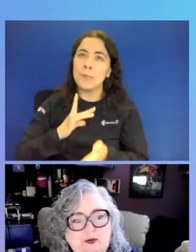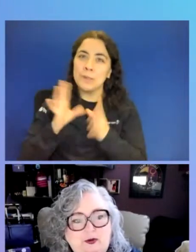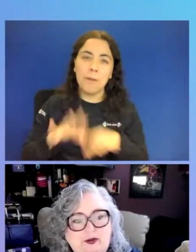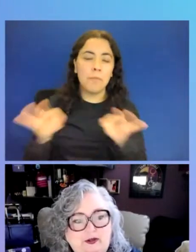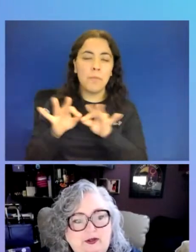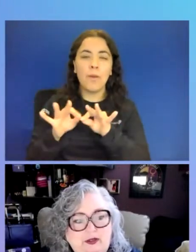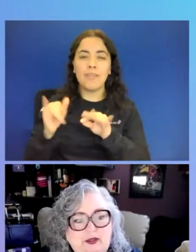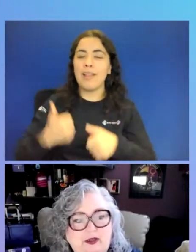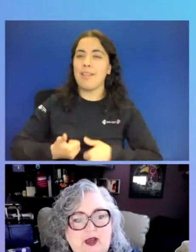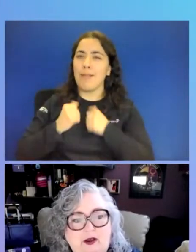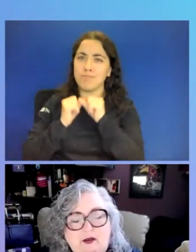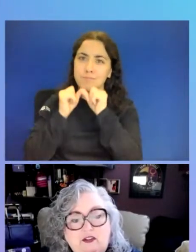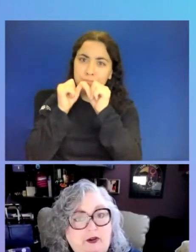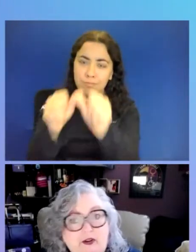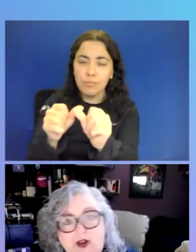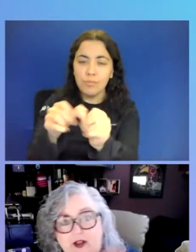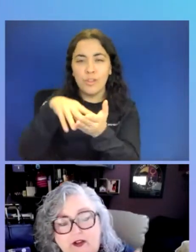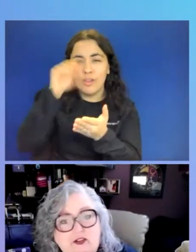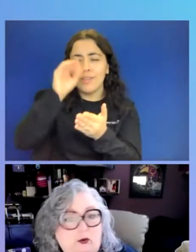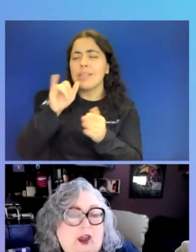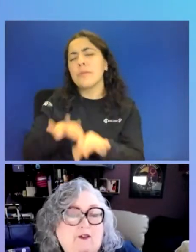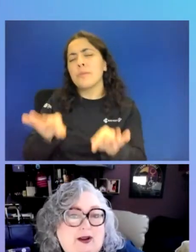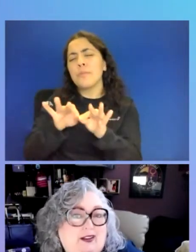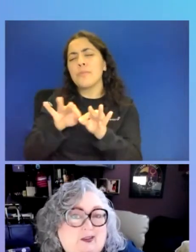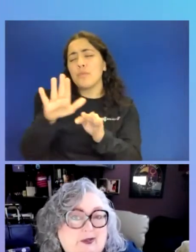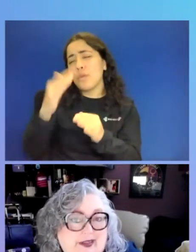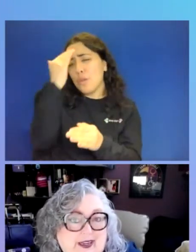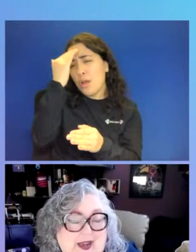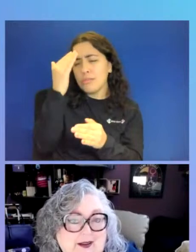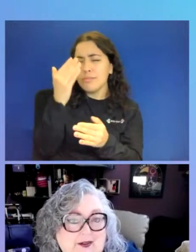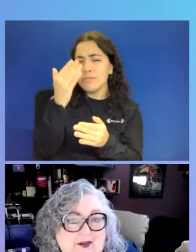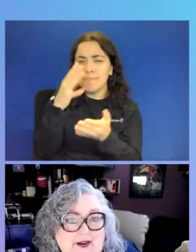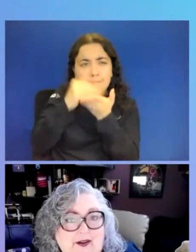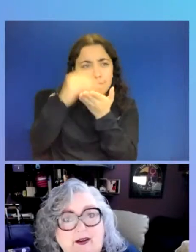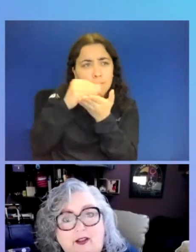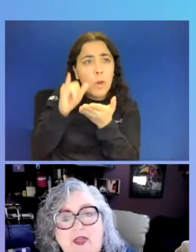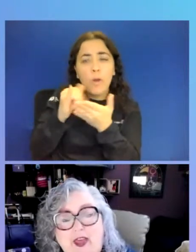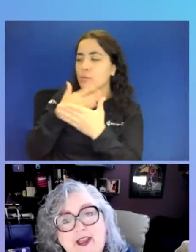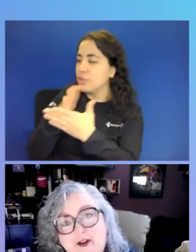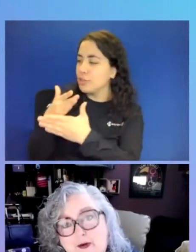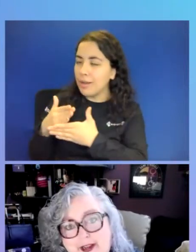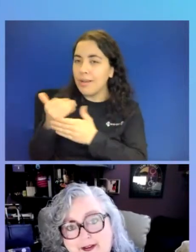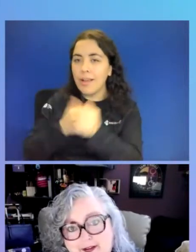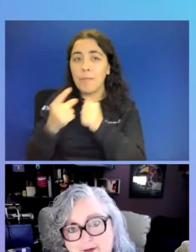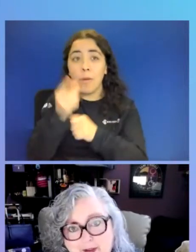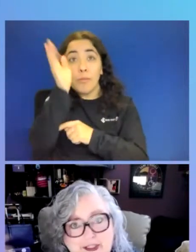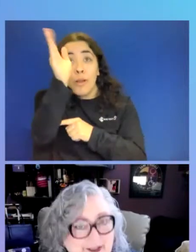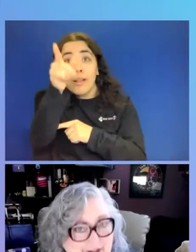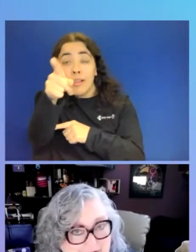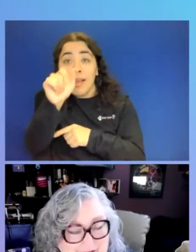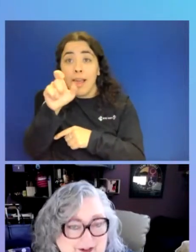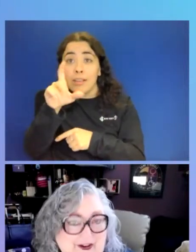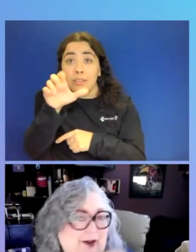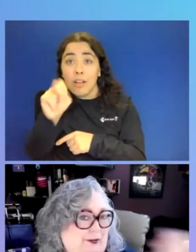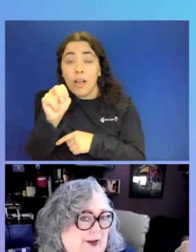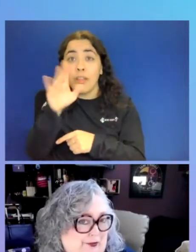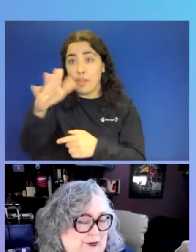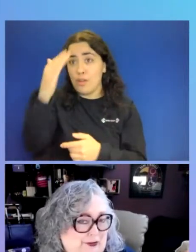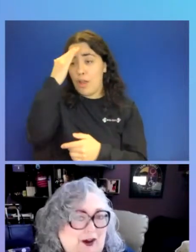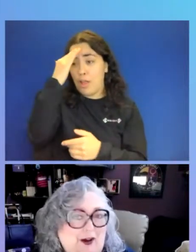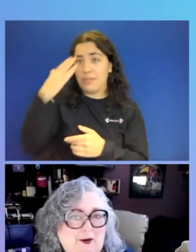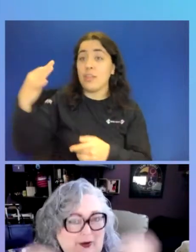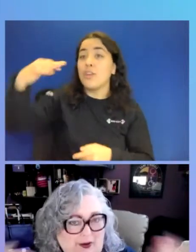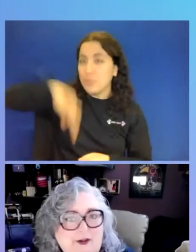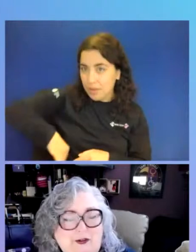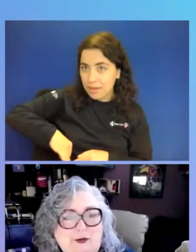learner is important. Sharing your knowledge. So everybody that's presenting at AXCON, they get credit for sharing their knowledge outside